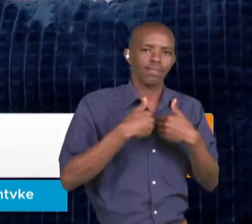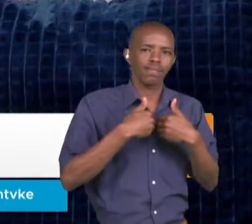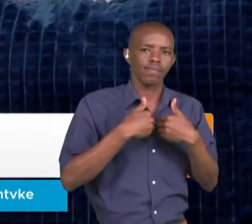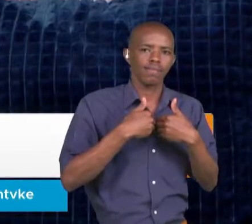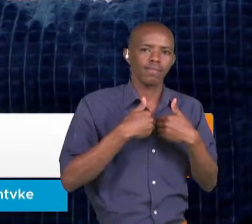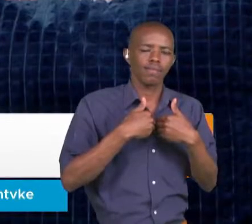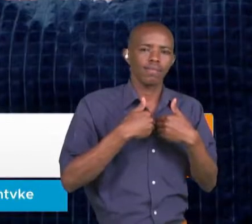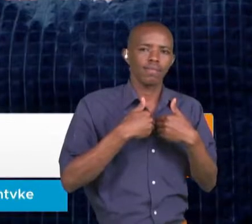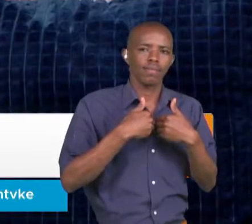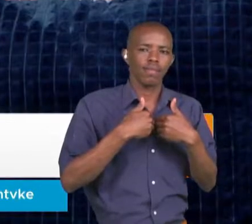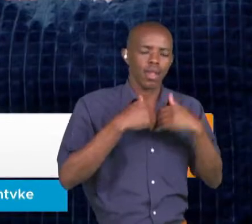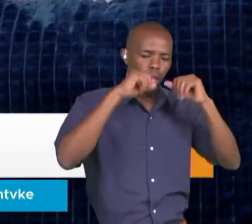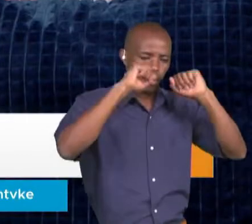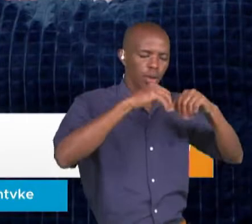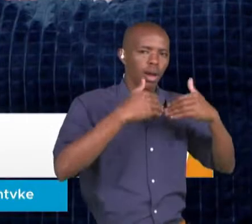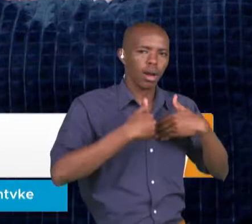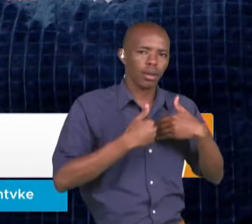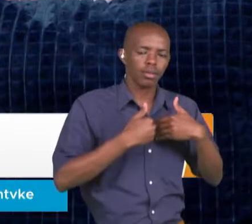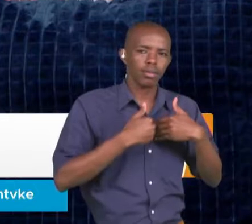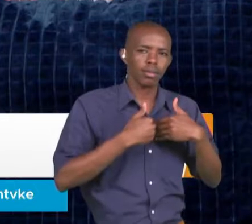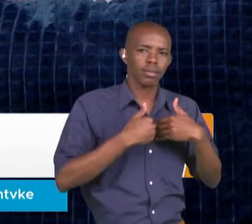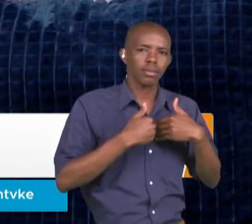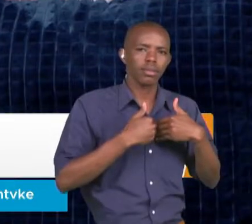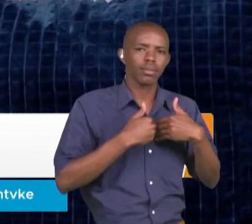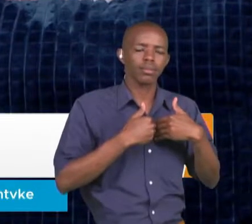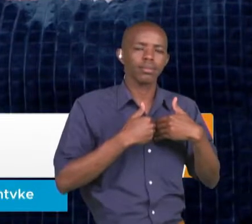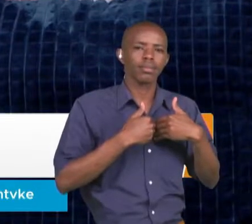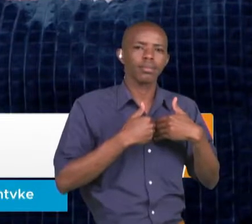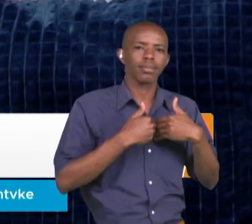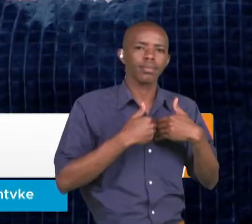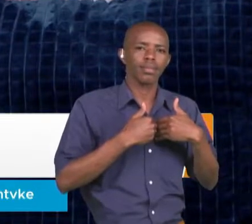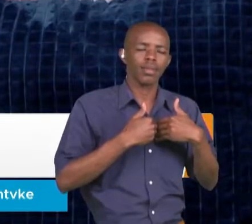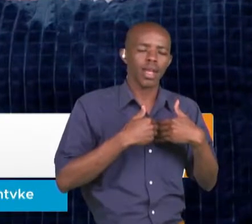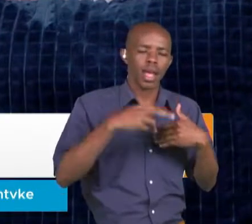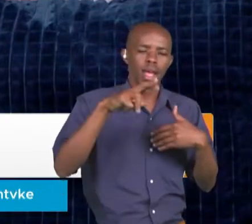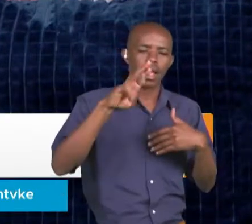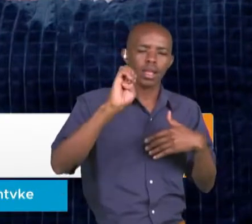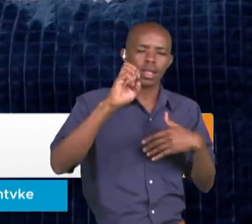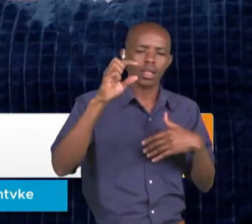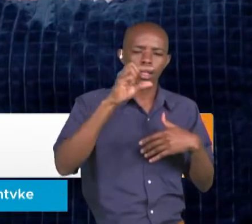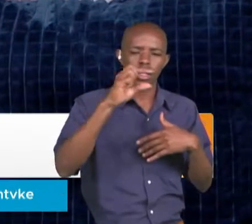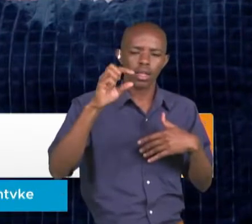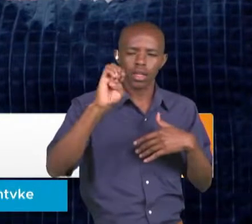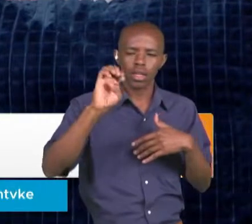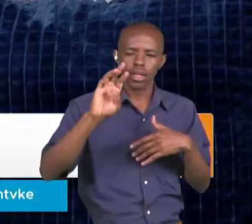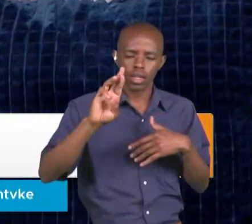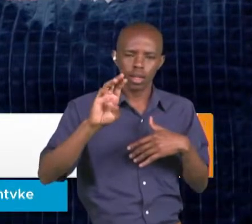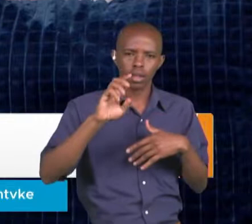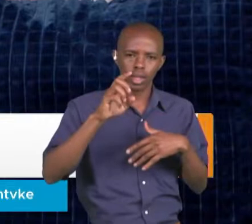they have the capacity, the requisite capacity and the requisite intelligence, the requisite equipment and funding to,